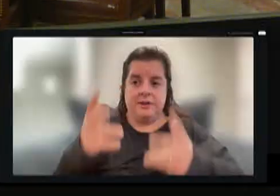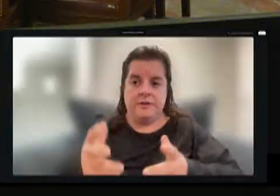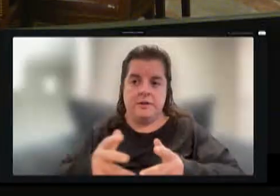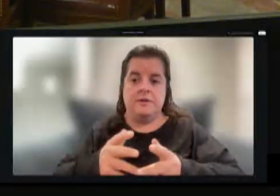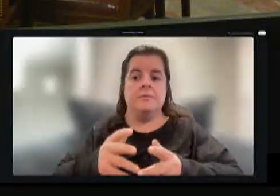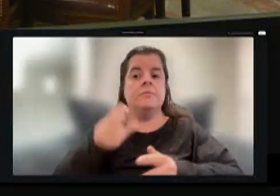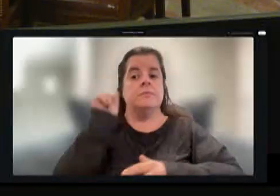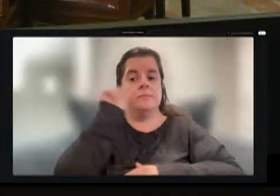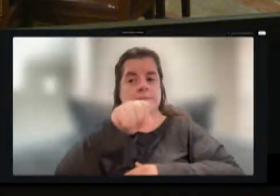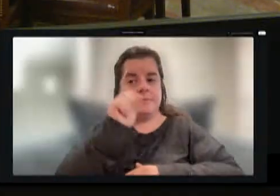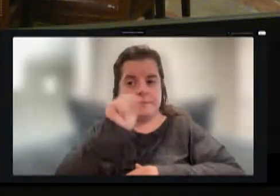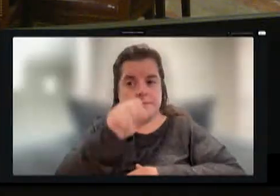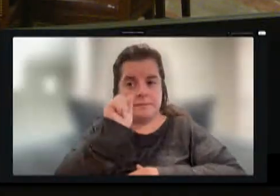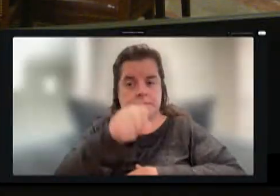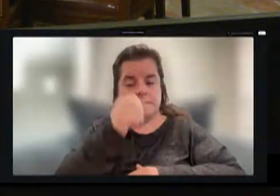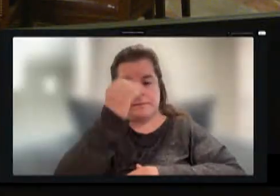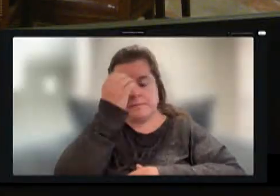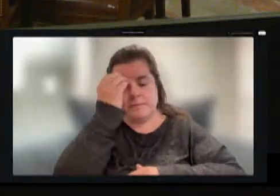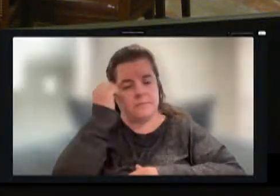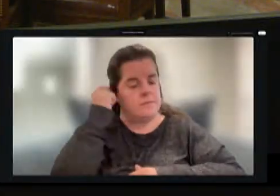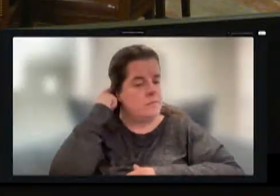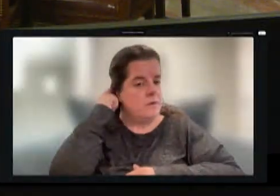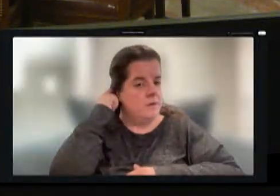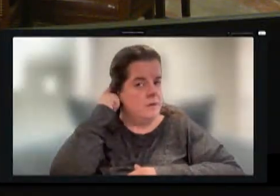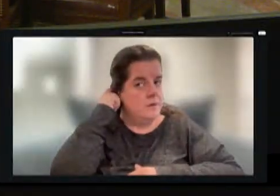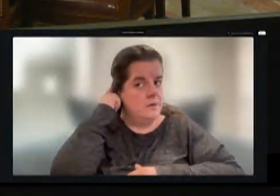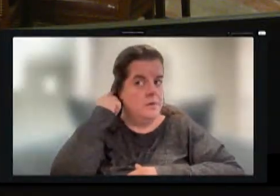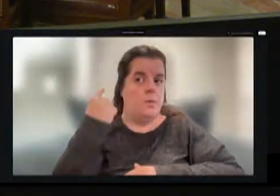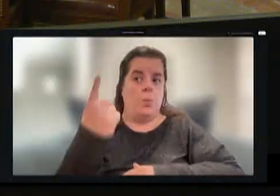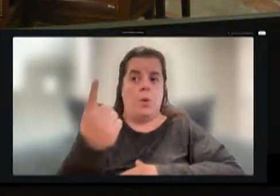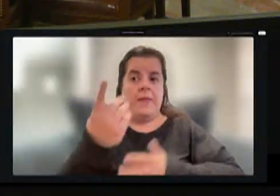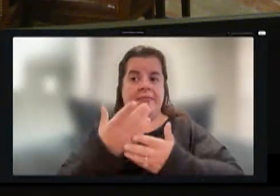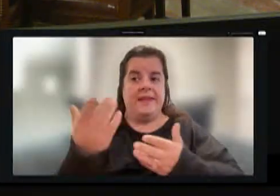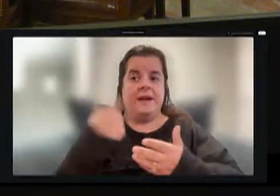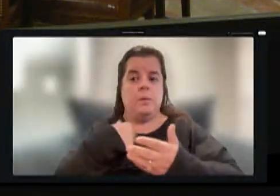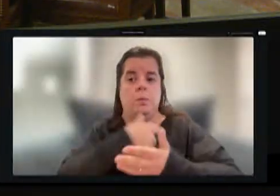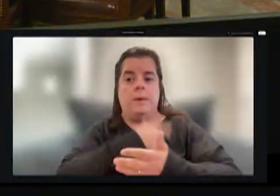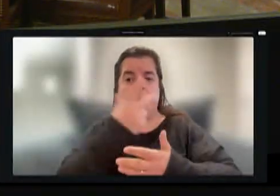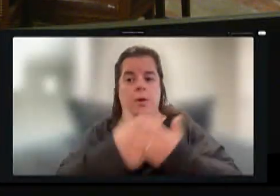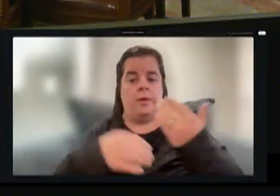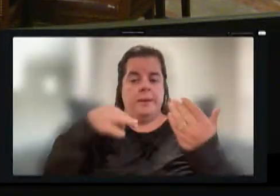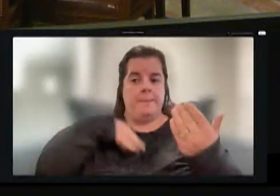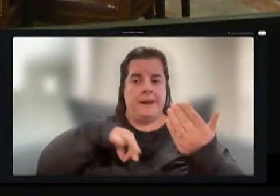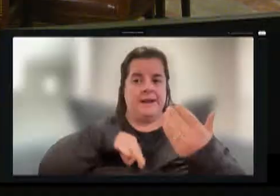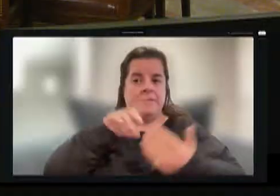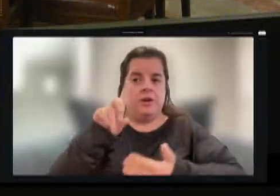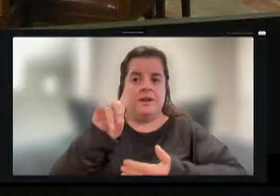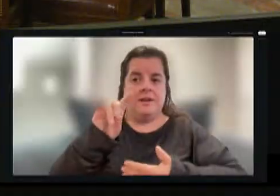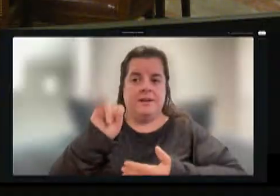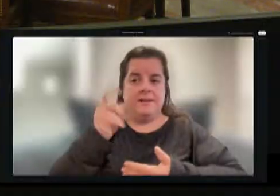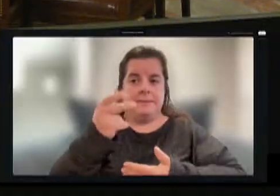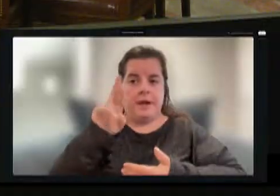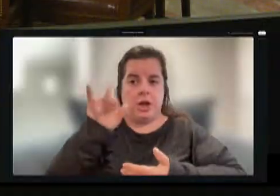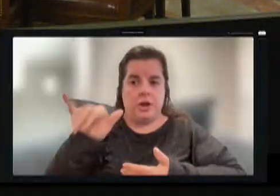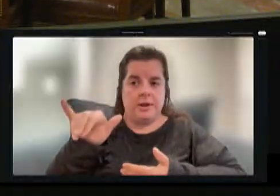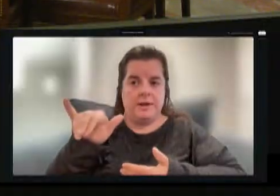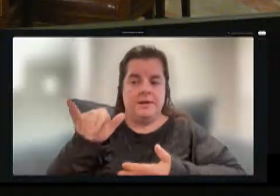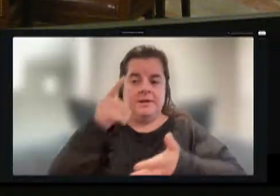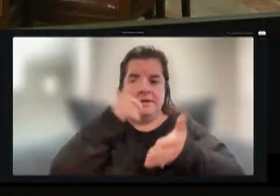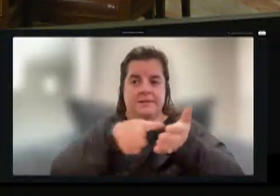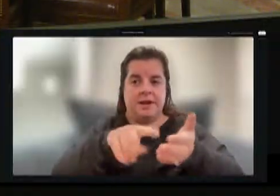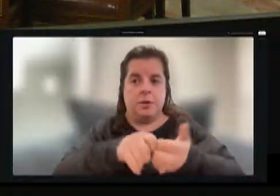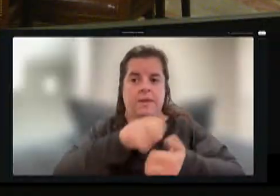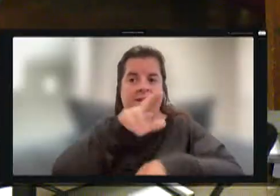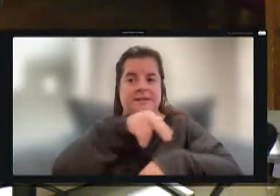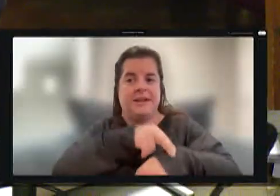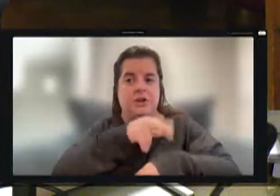Absolutely. So one of the things that we both have as a benefit of the disparity study with our national vendor